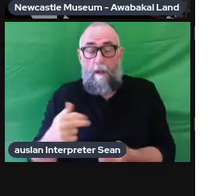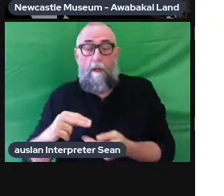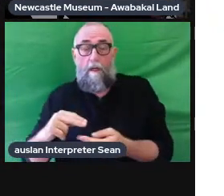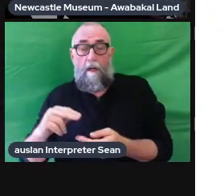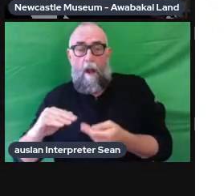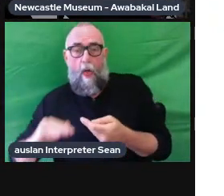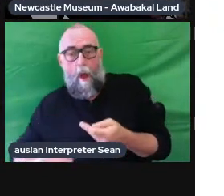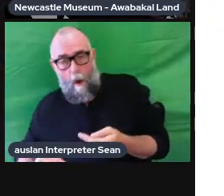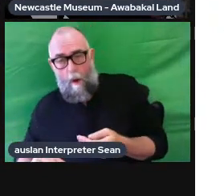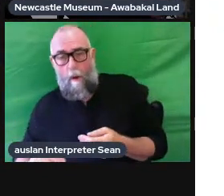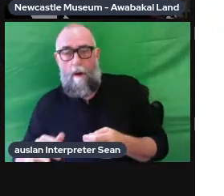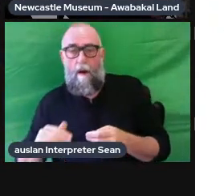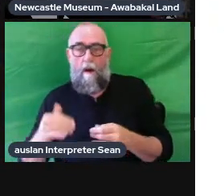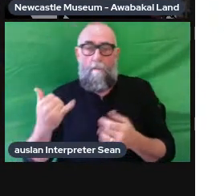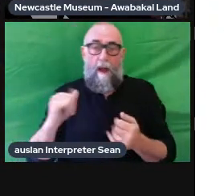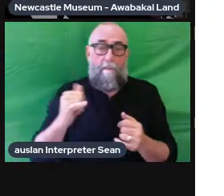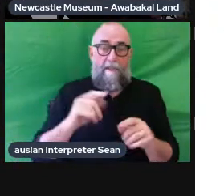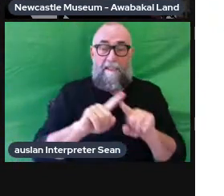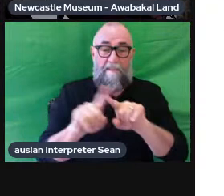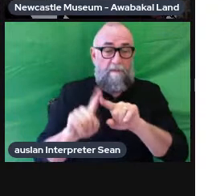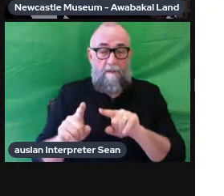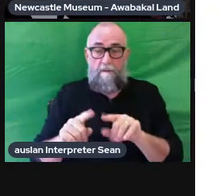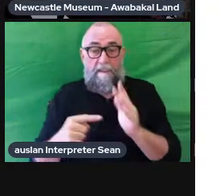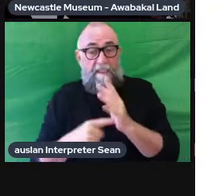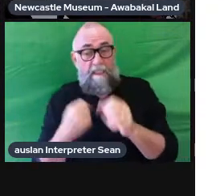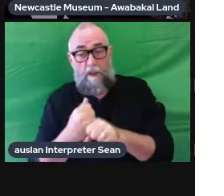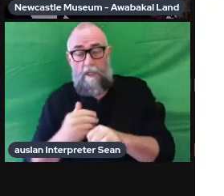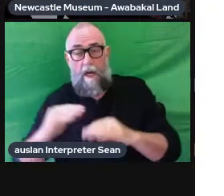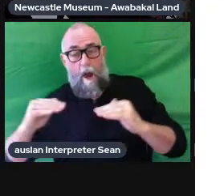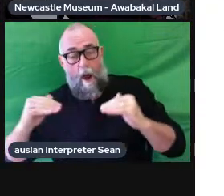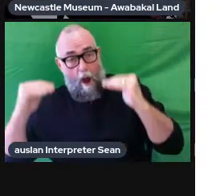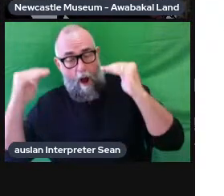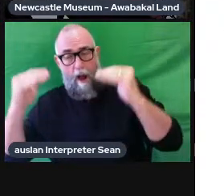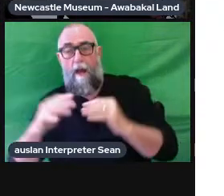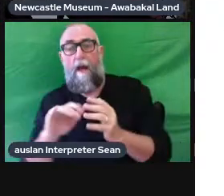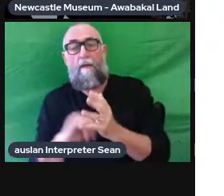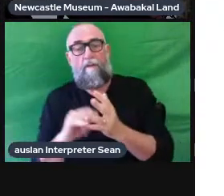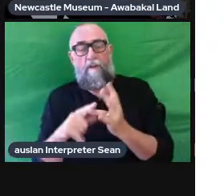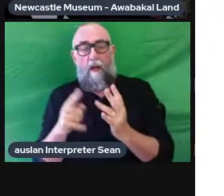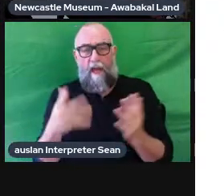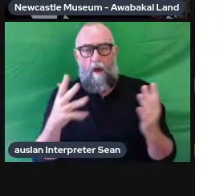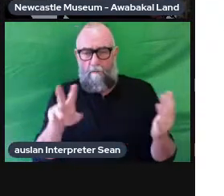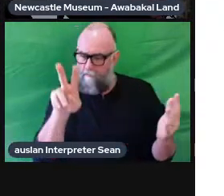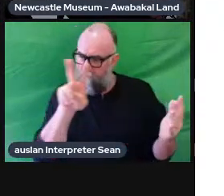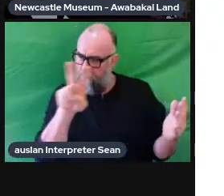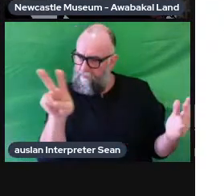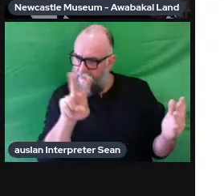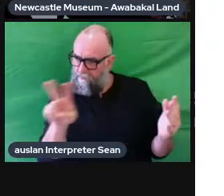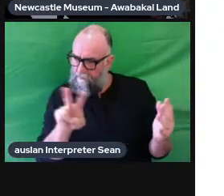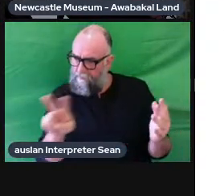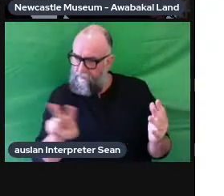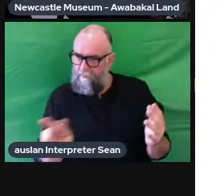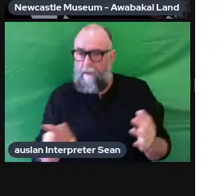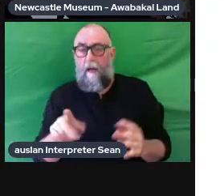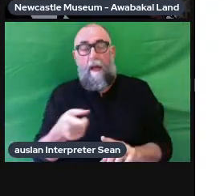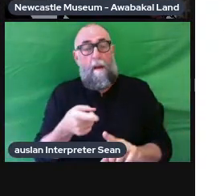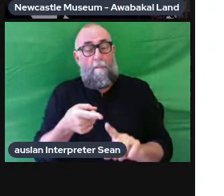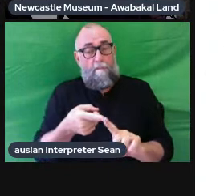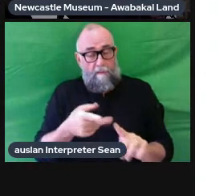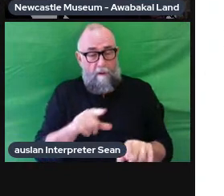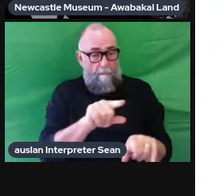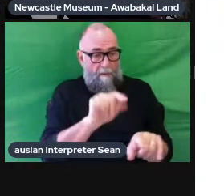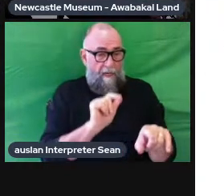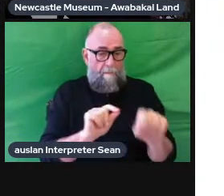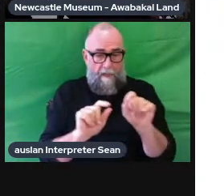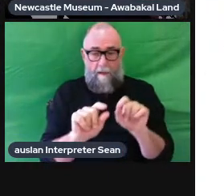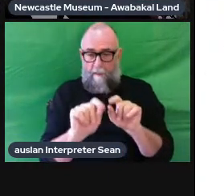high. Again, when we choose medications, we actually look at that profile and choose the medication that is specific to the types